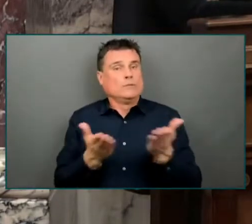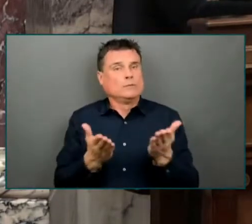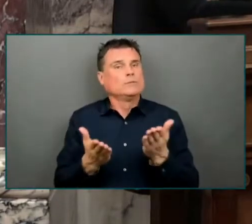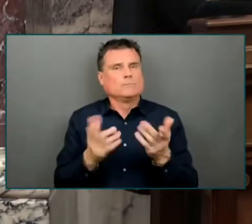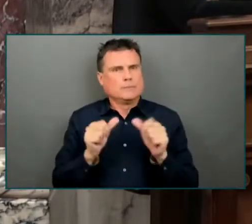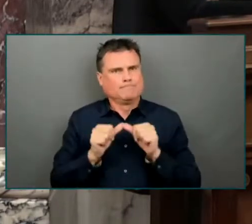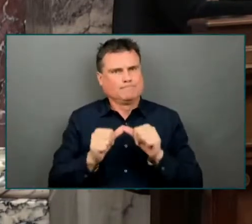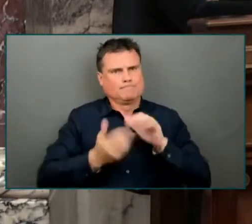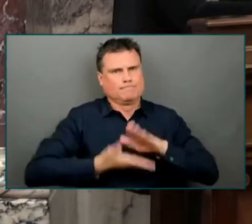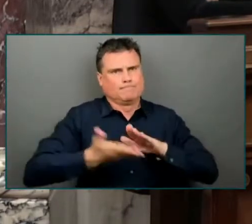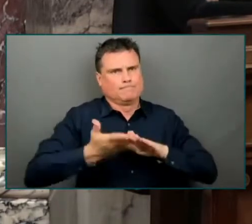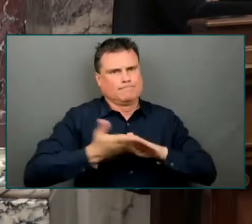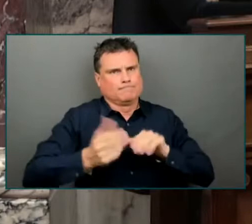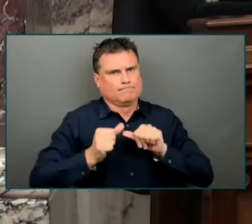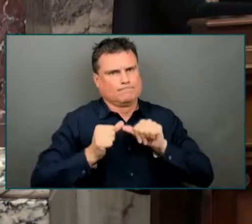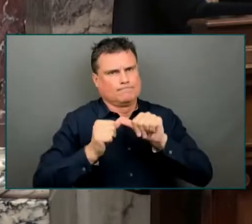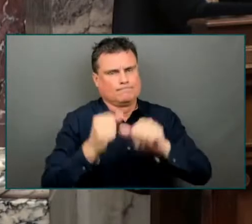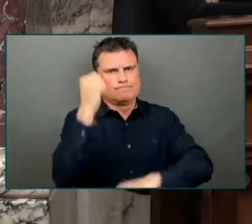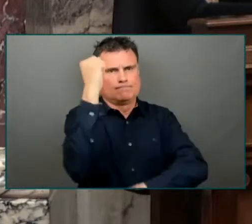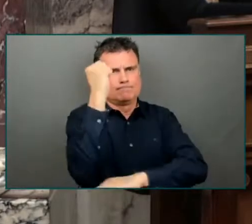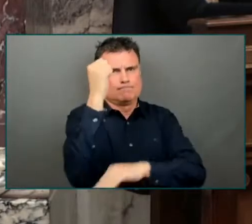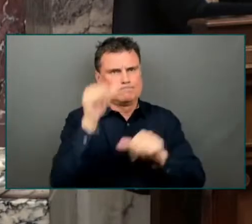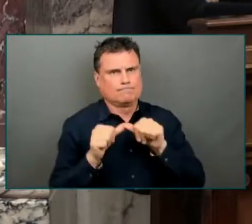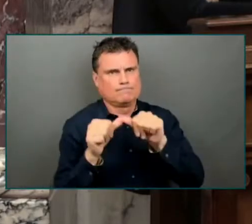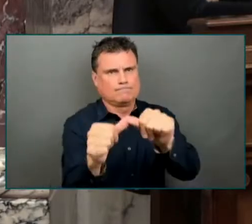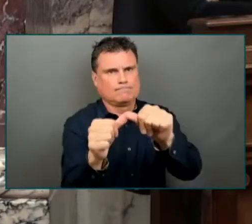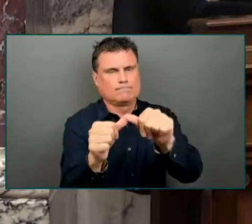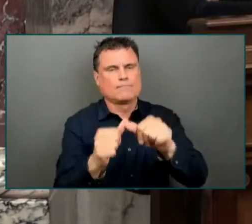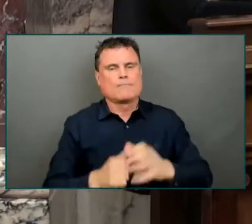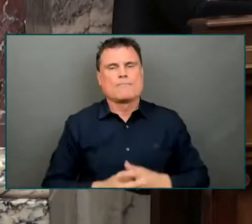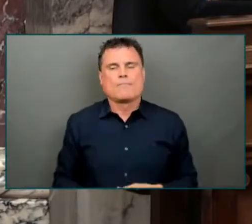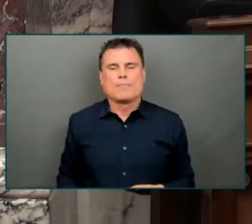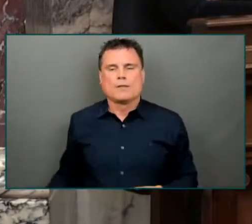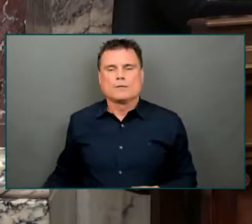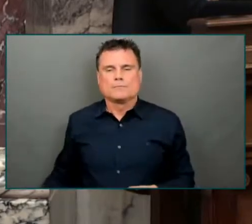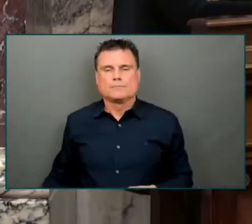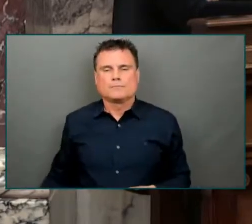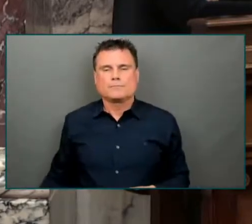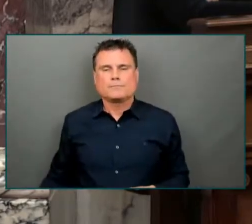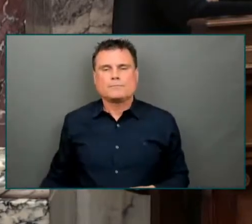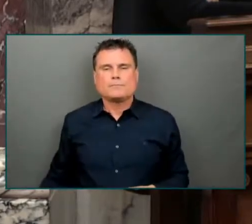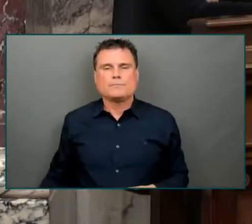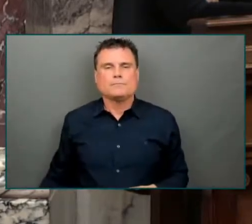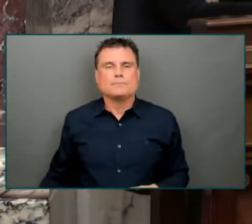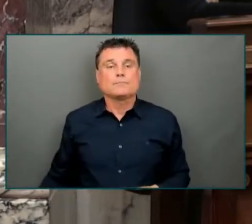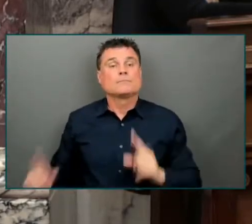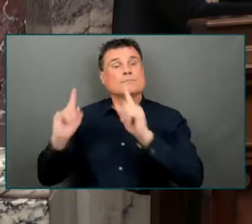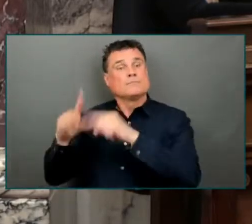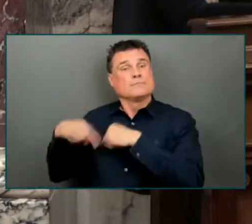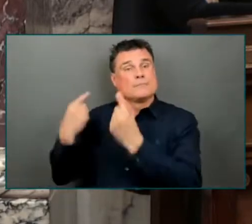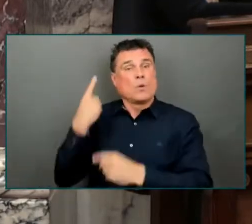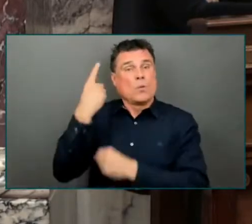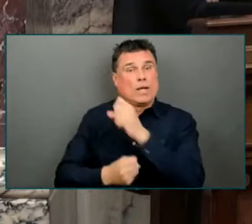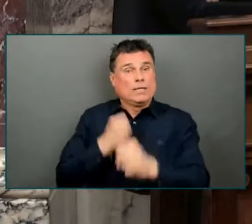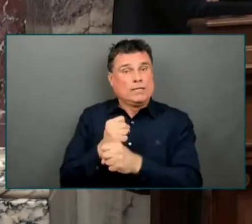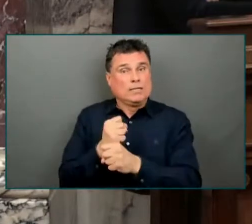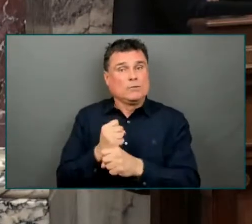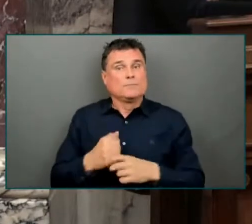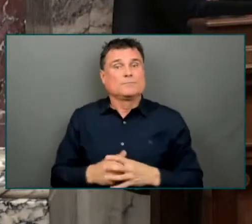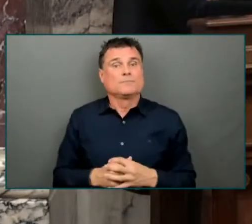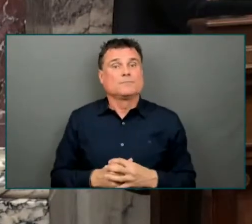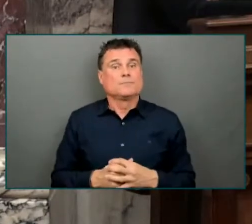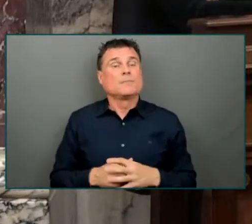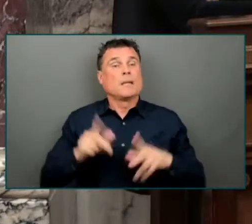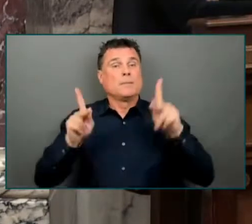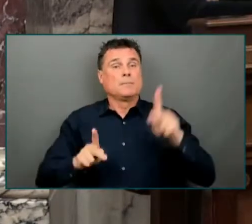than the health of our loved ones. And as my grandfather, my Zeta, was fond of telling people, if you don't have